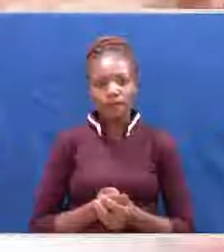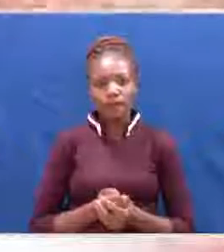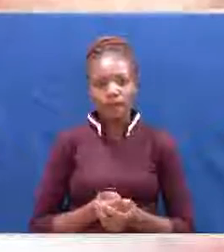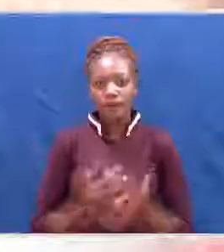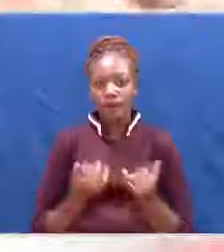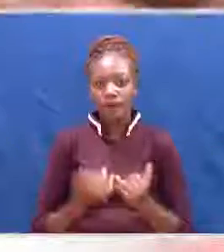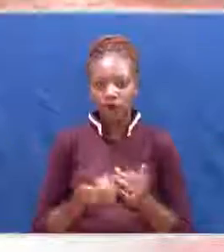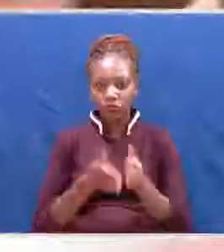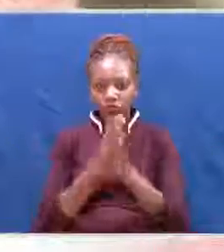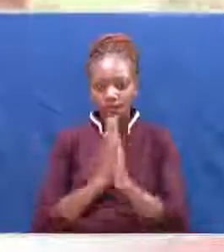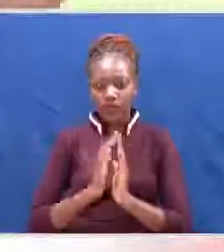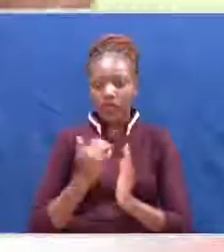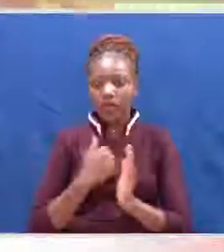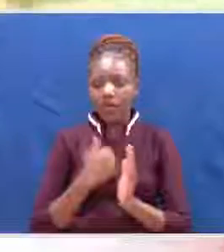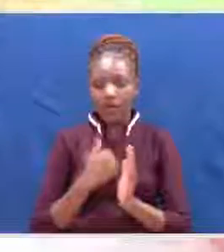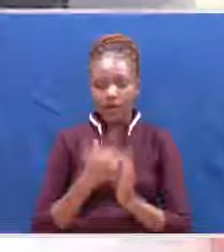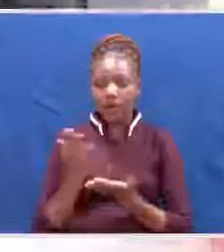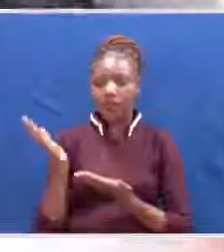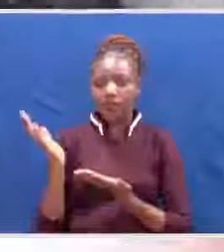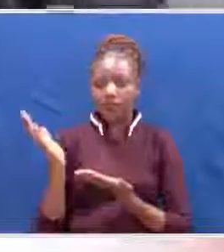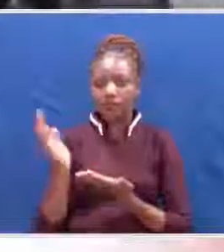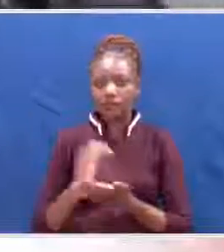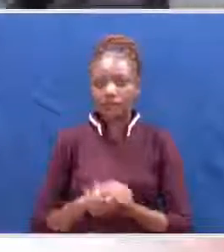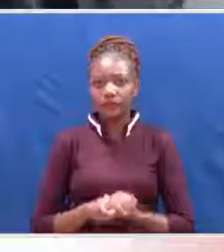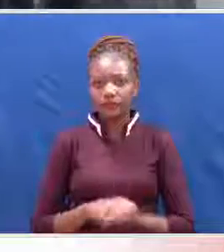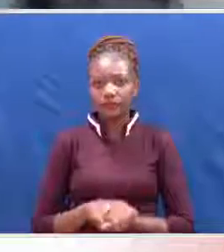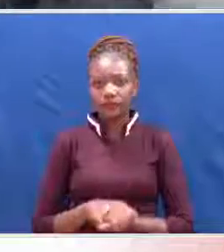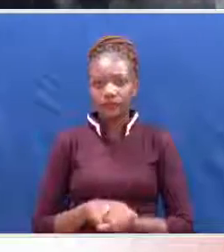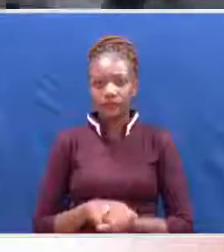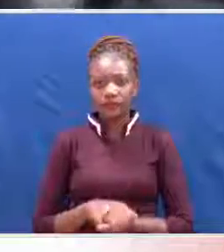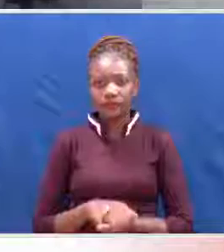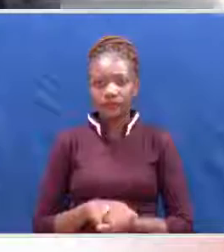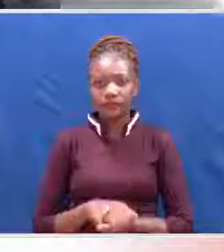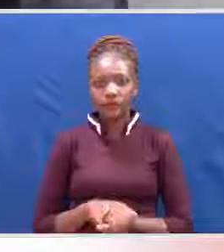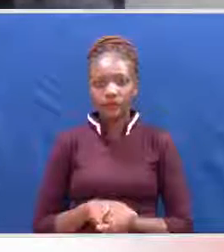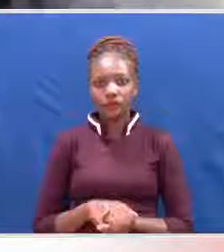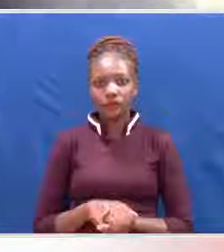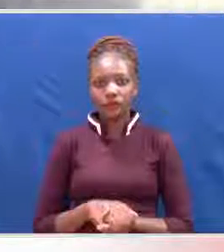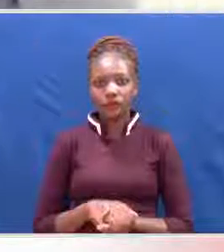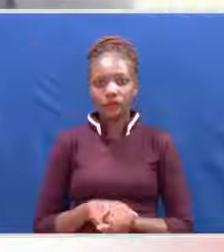daily prayer by the former striker.